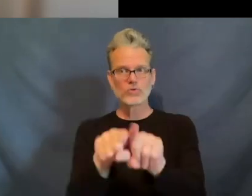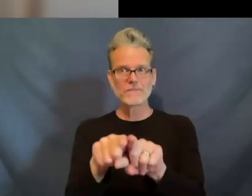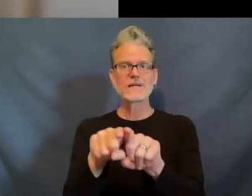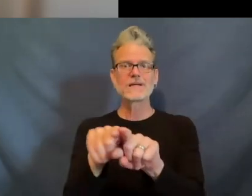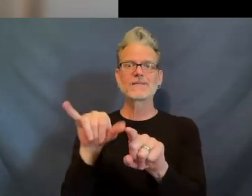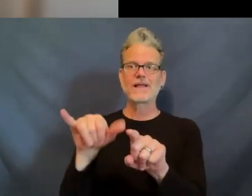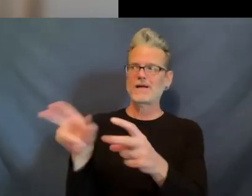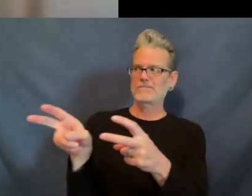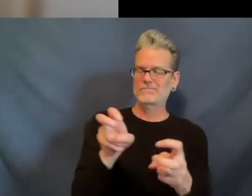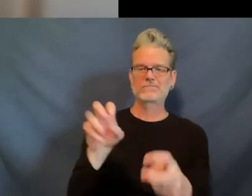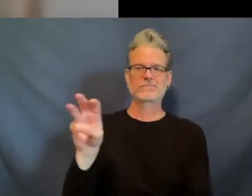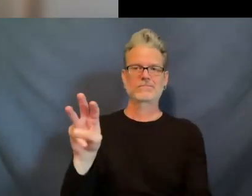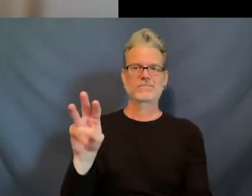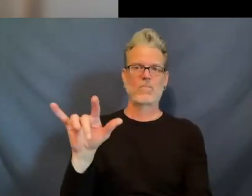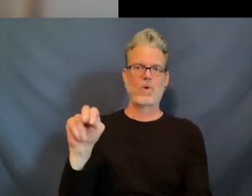authority.